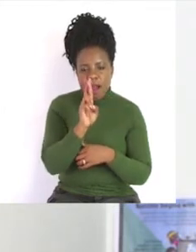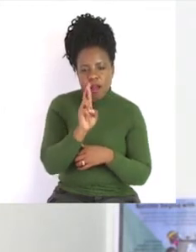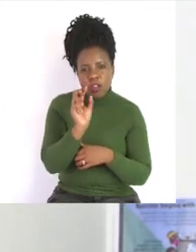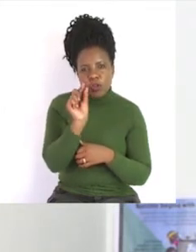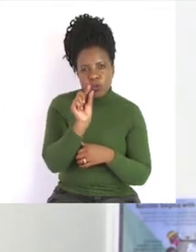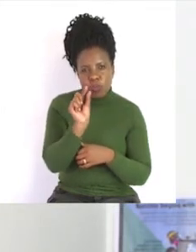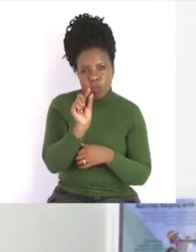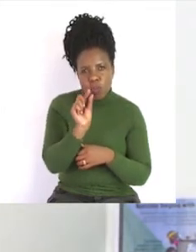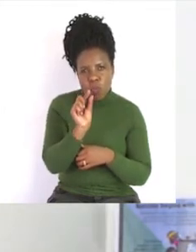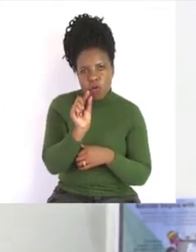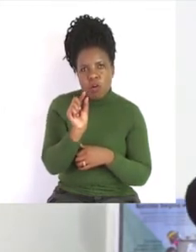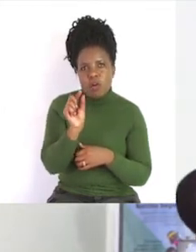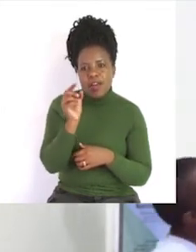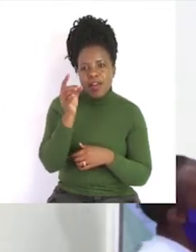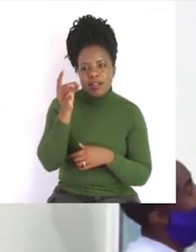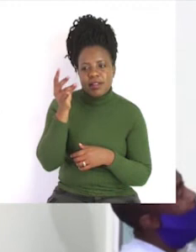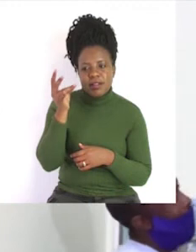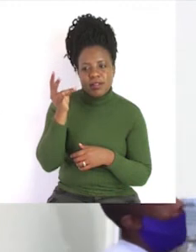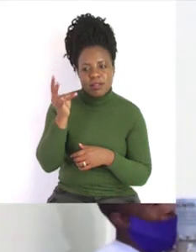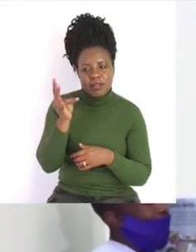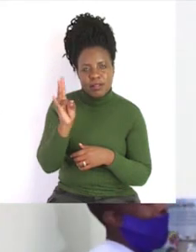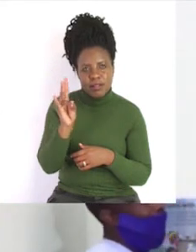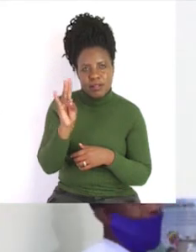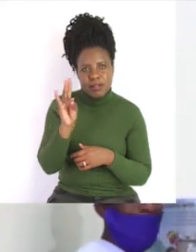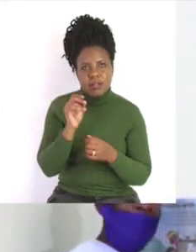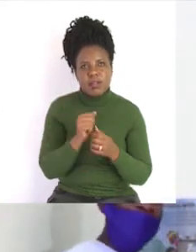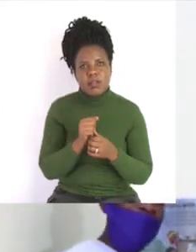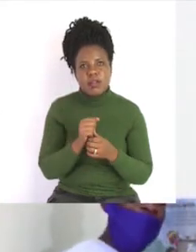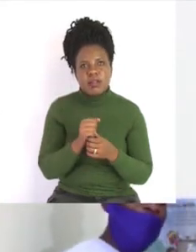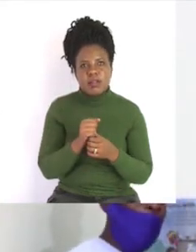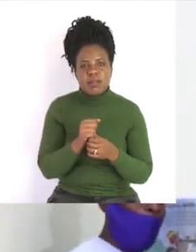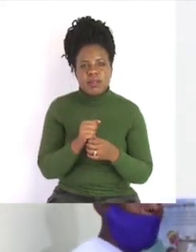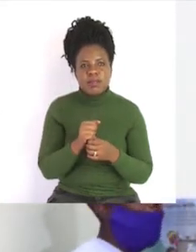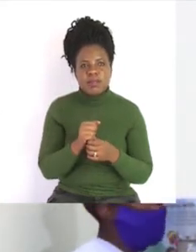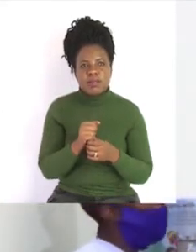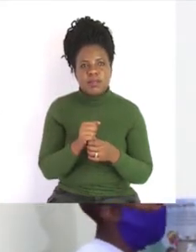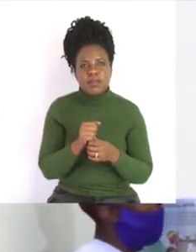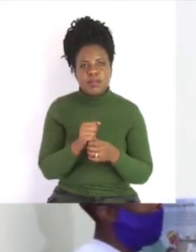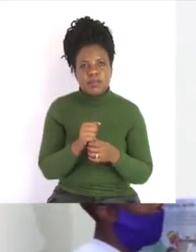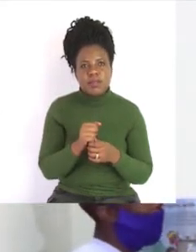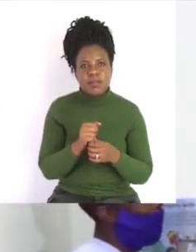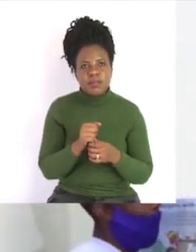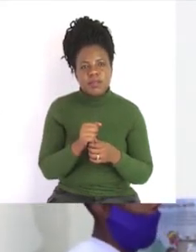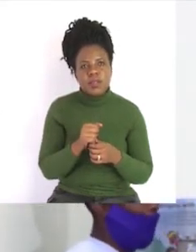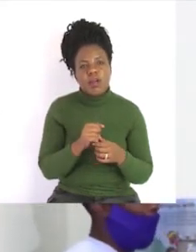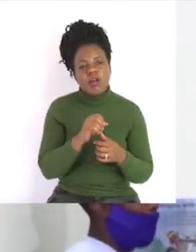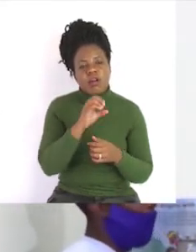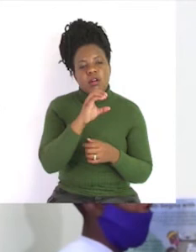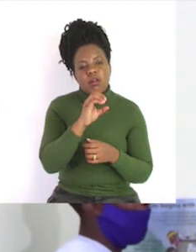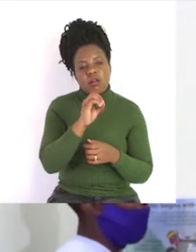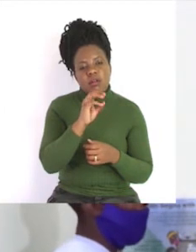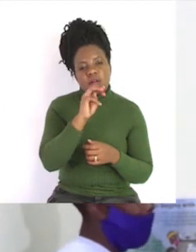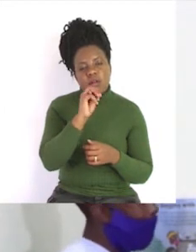7 there. But how do you write that number or that answer with a common fraction? In other